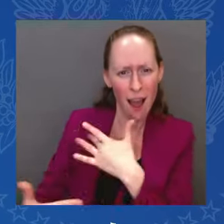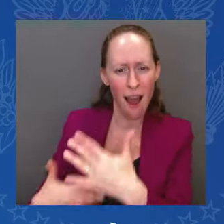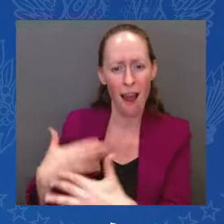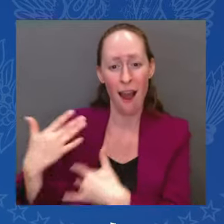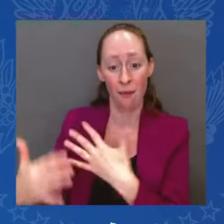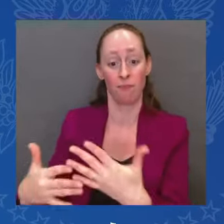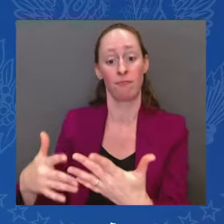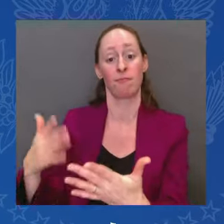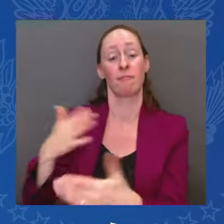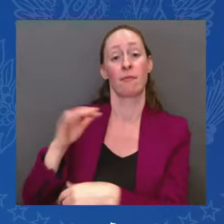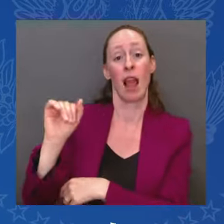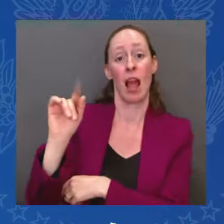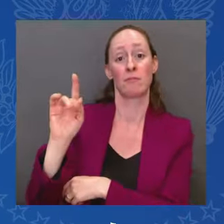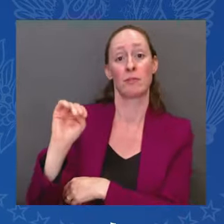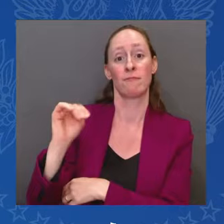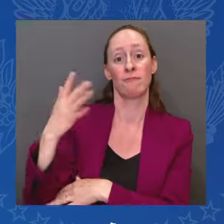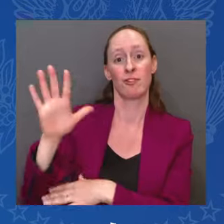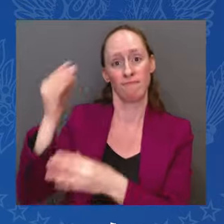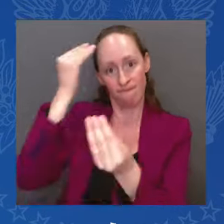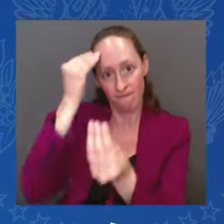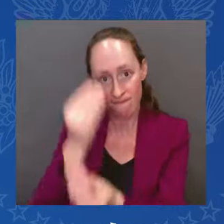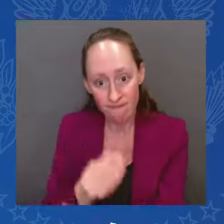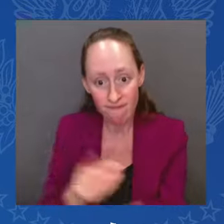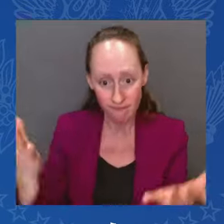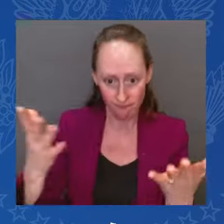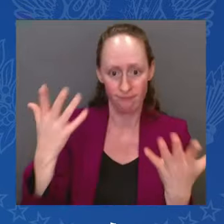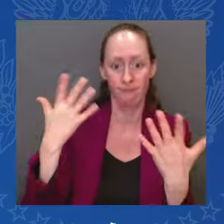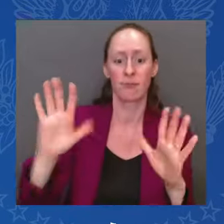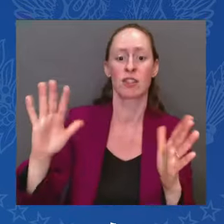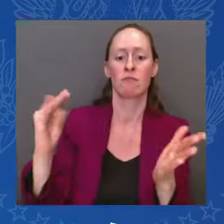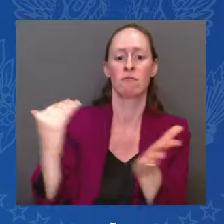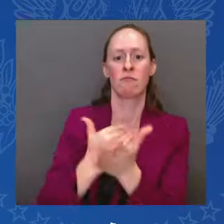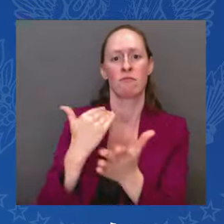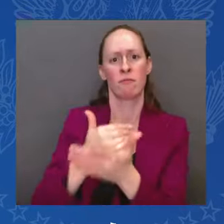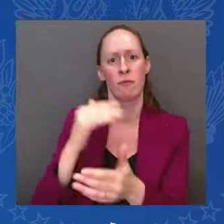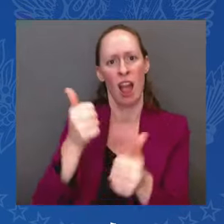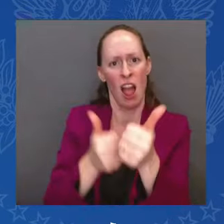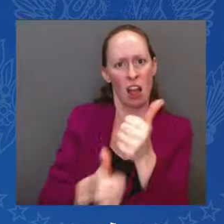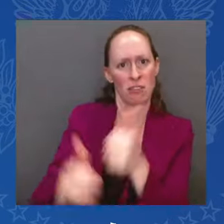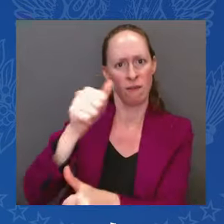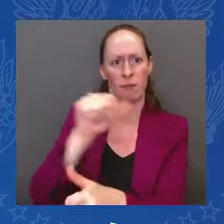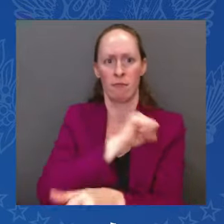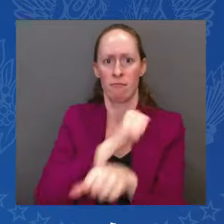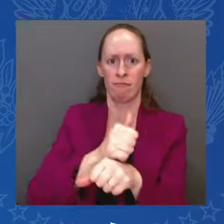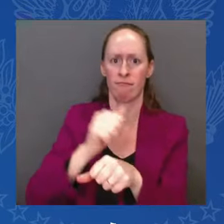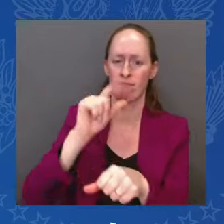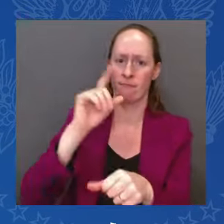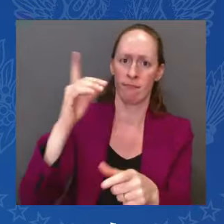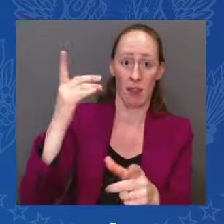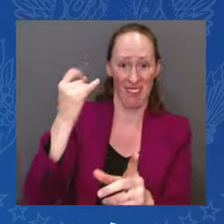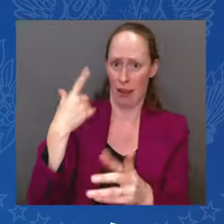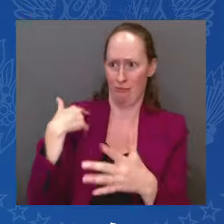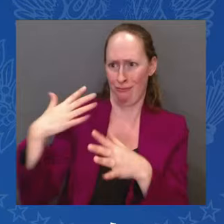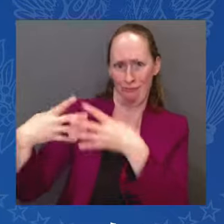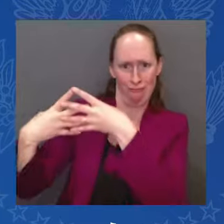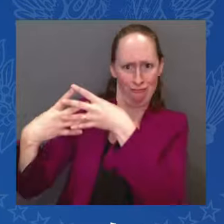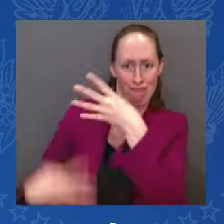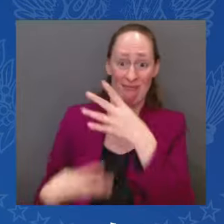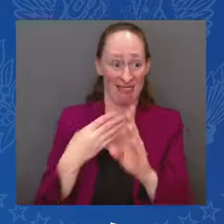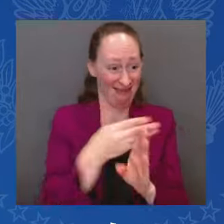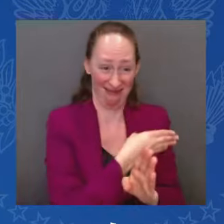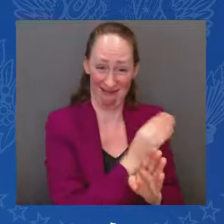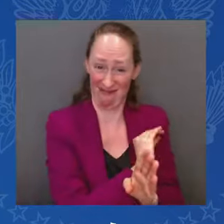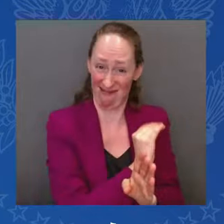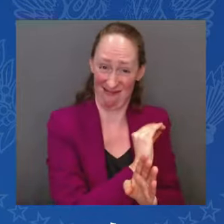of executive actions to reduce gun violence more than any of my predecessors at this point in their presidencies. And they include everything from cracking down on